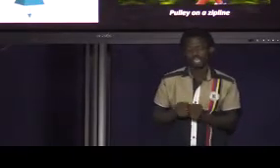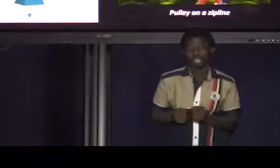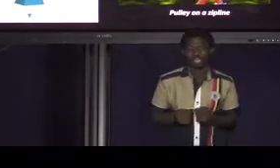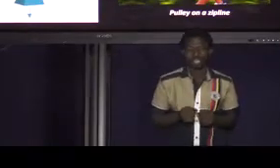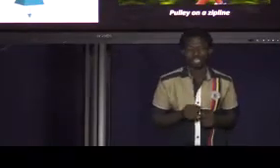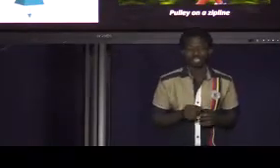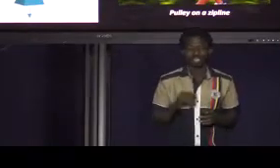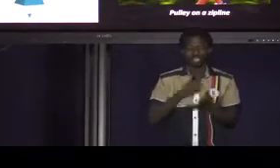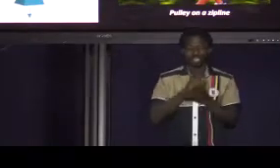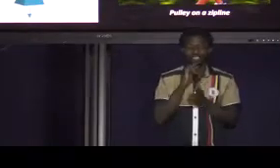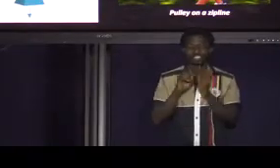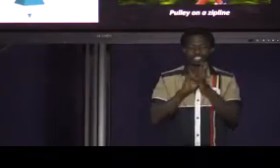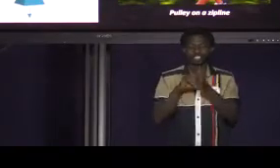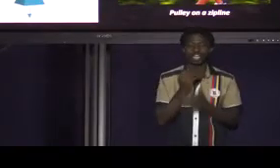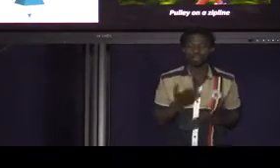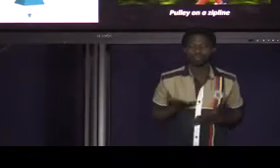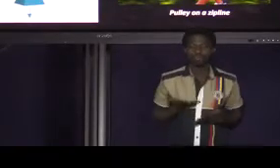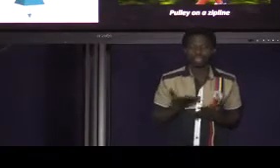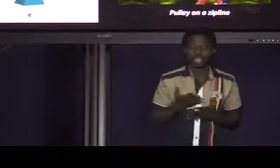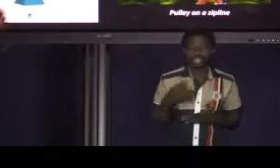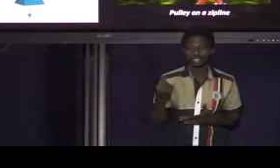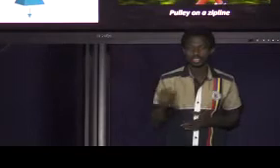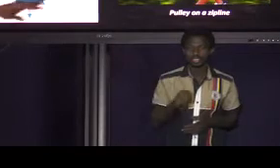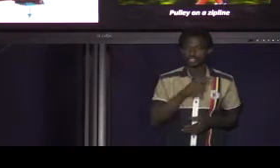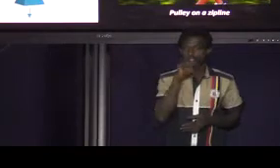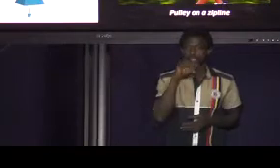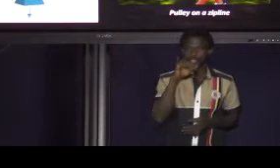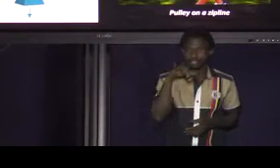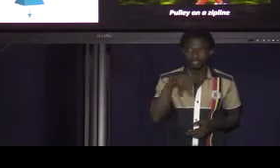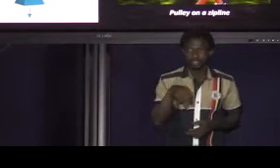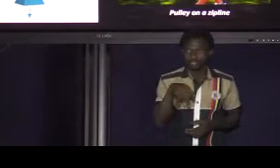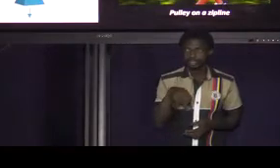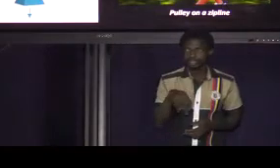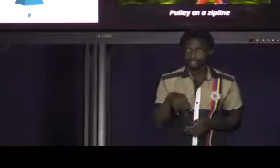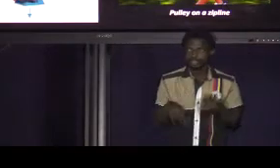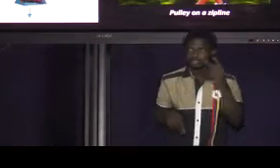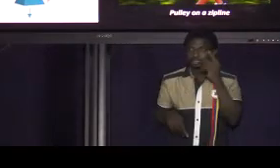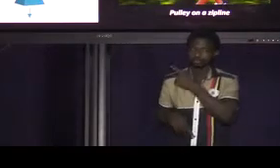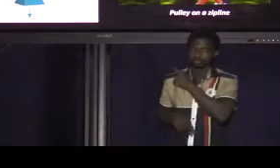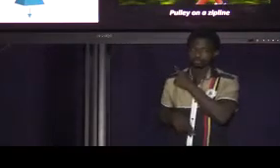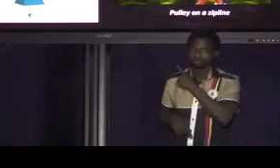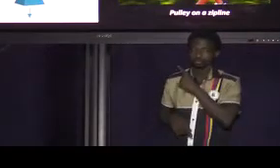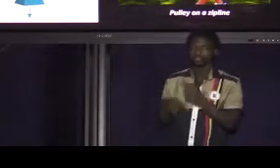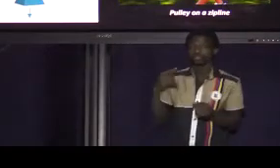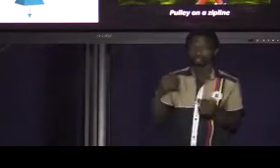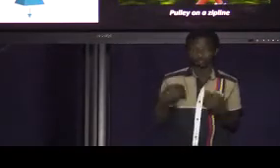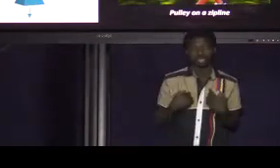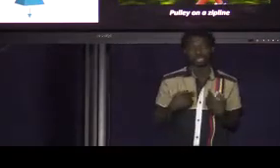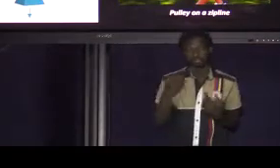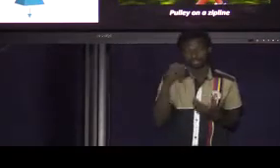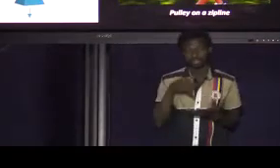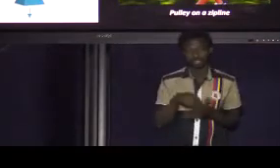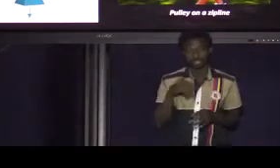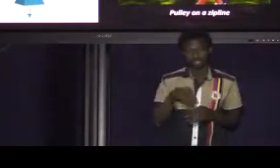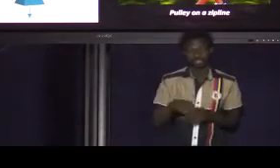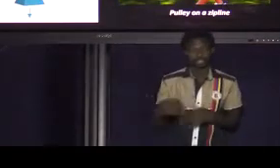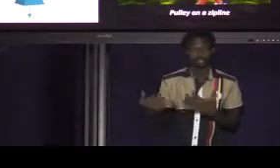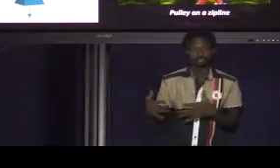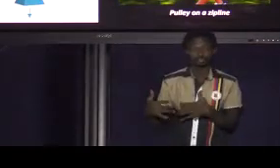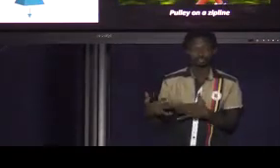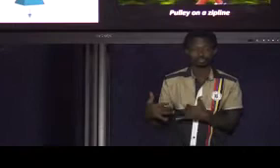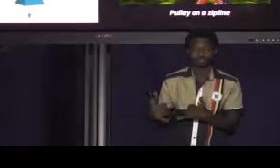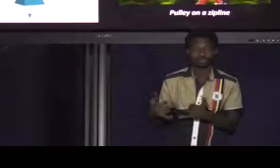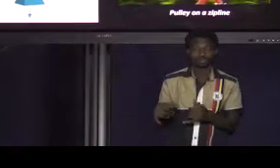the example here is the zip lines. I know some will have seen this on movie before. So that's